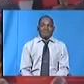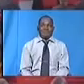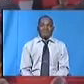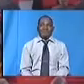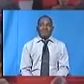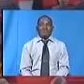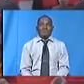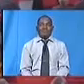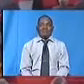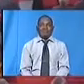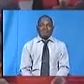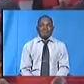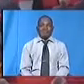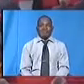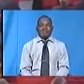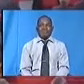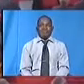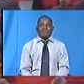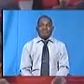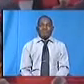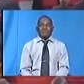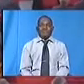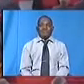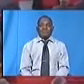Added to